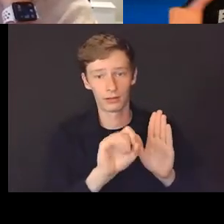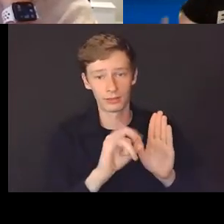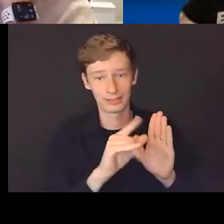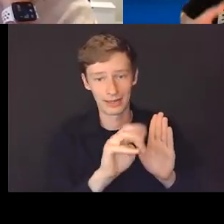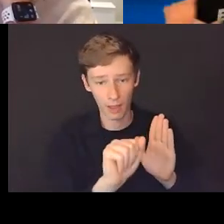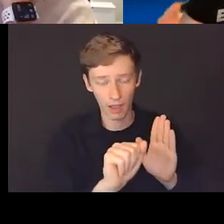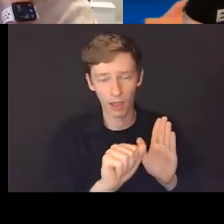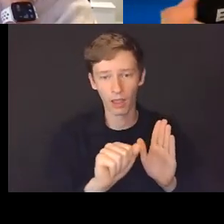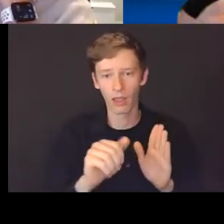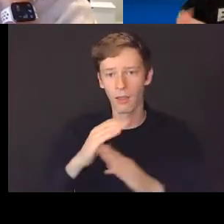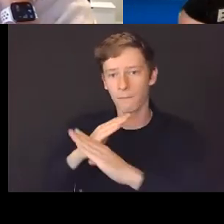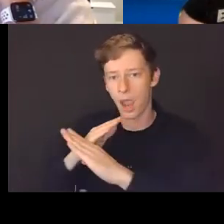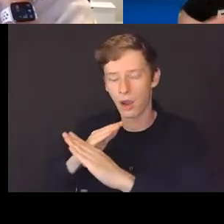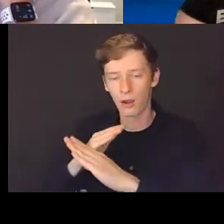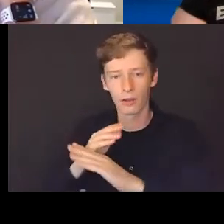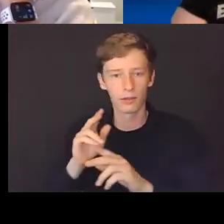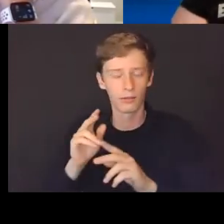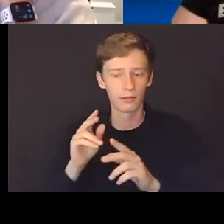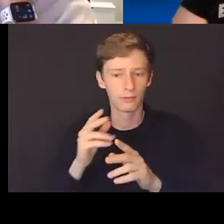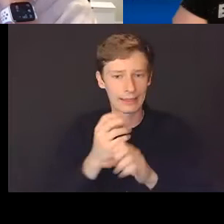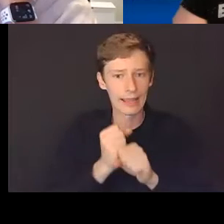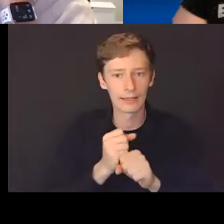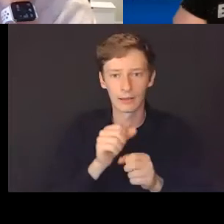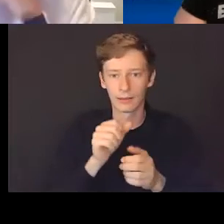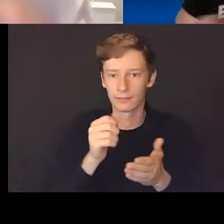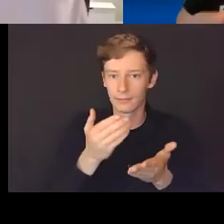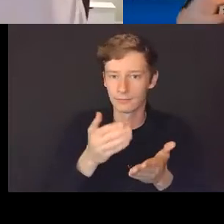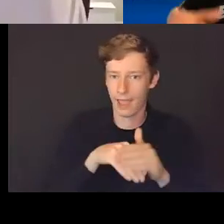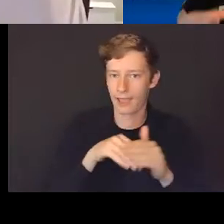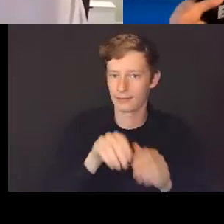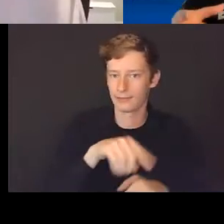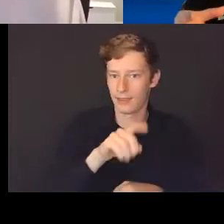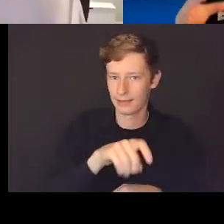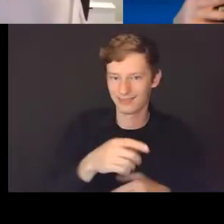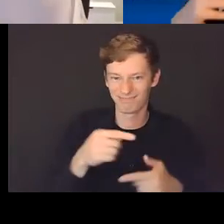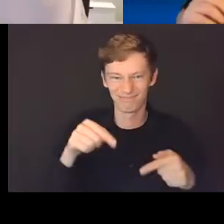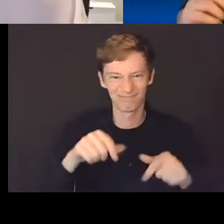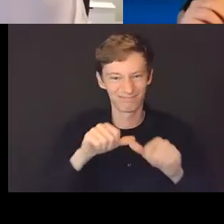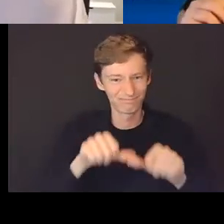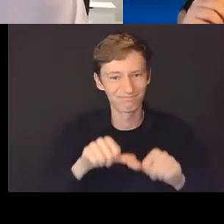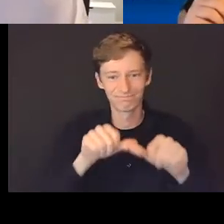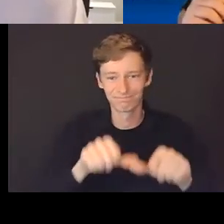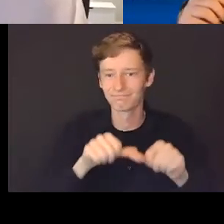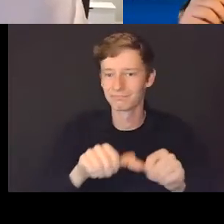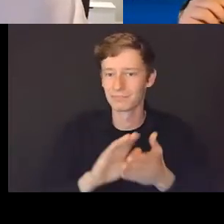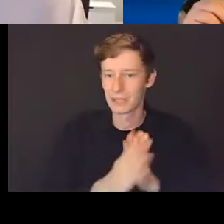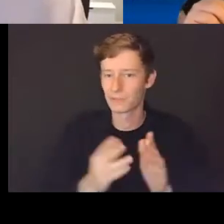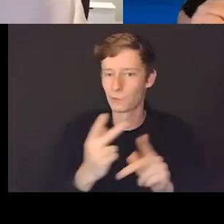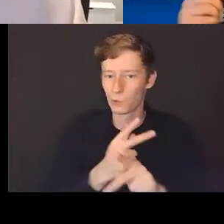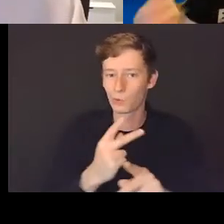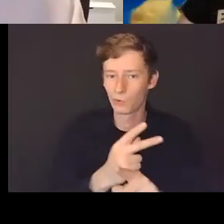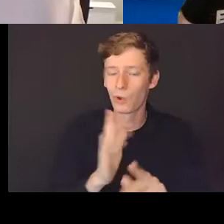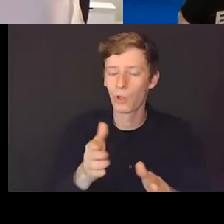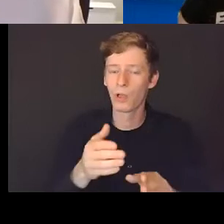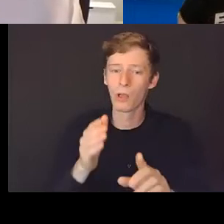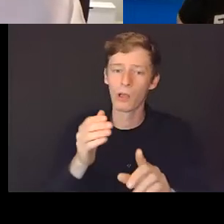getting the abortions that they want and that they need. And this is just going to continue to disproportionately impact the people